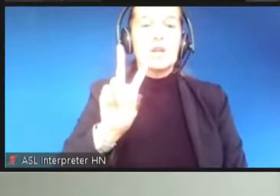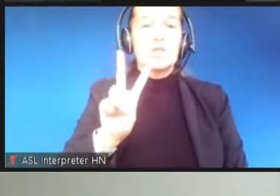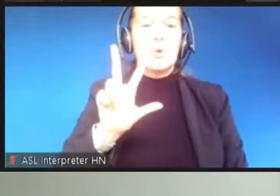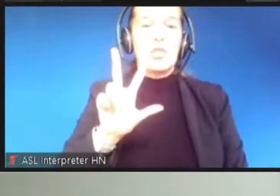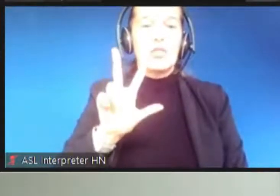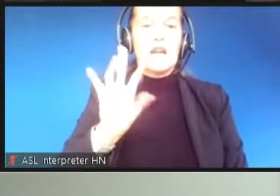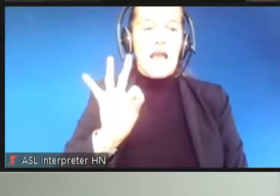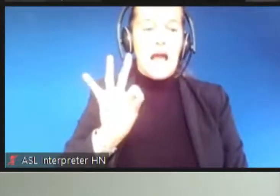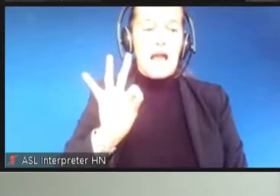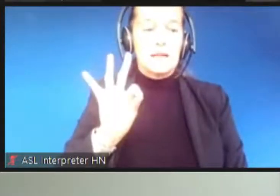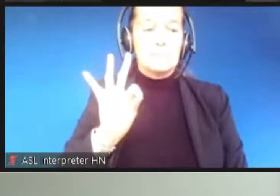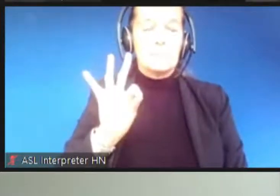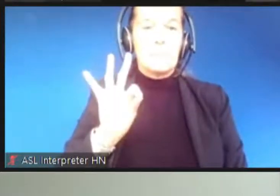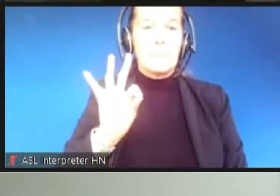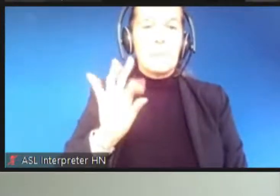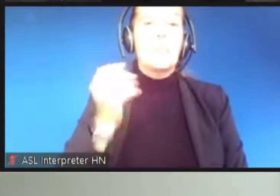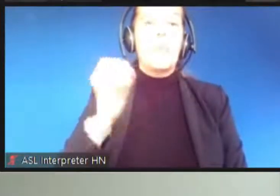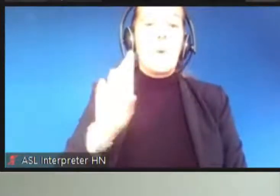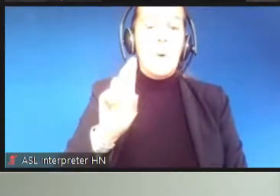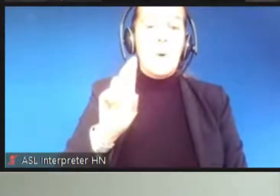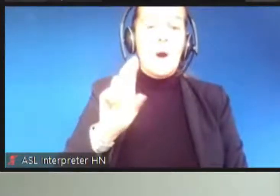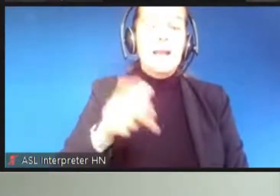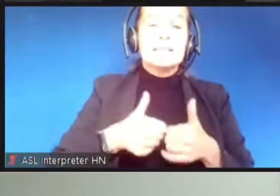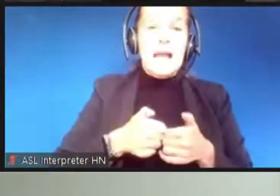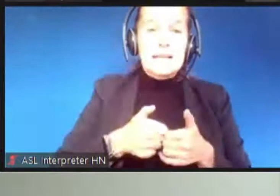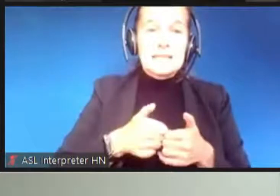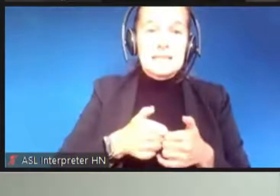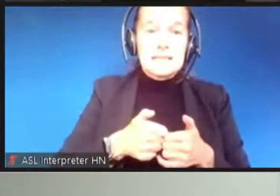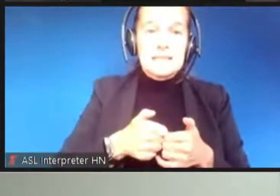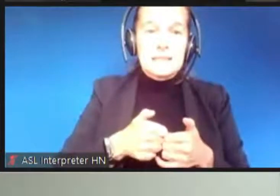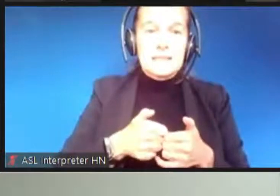707-467-3239 or text